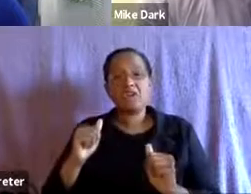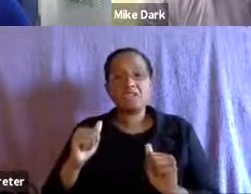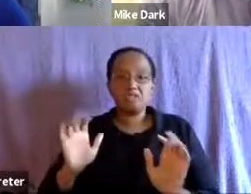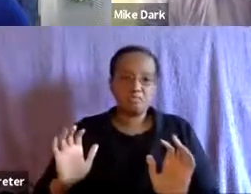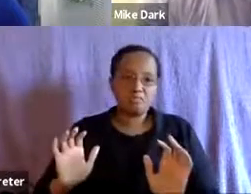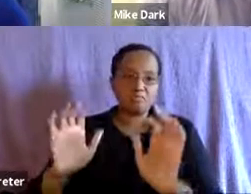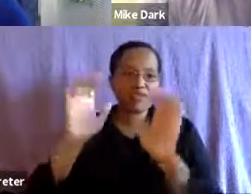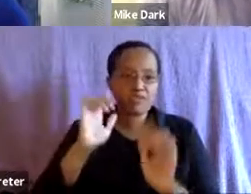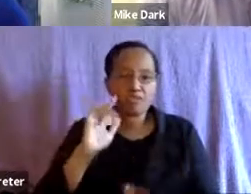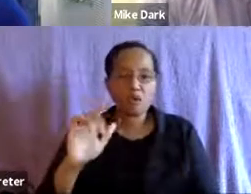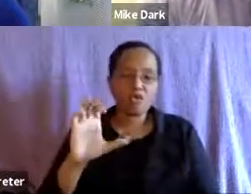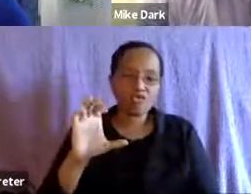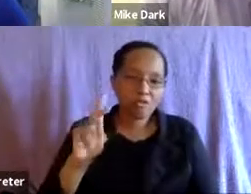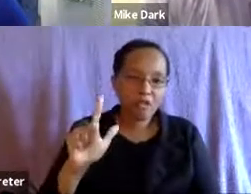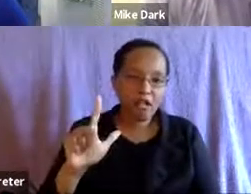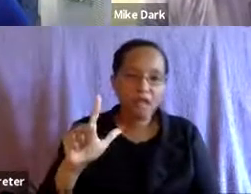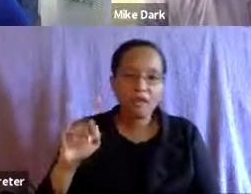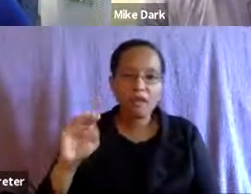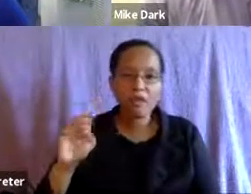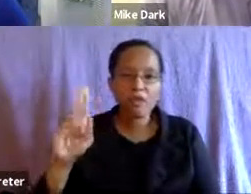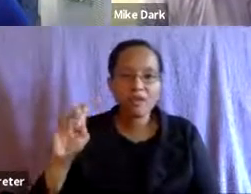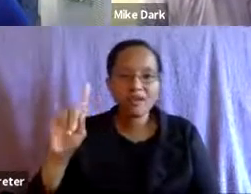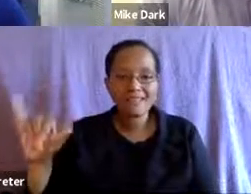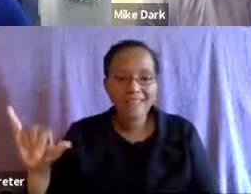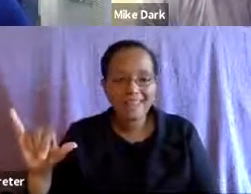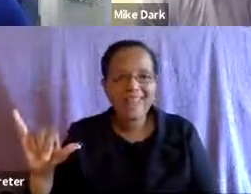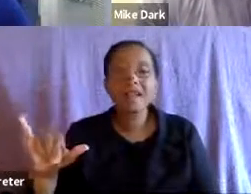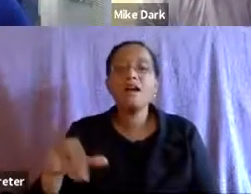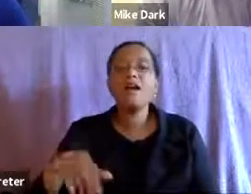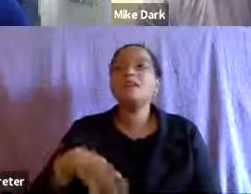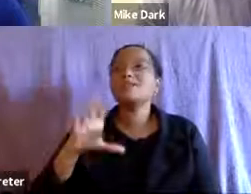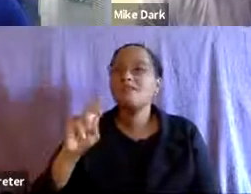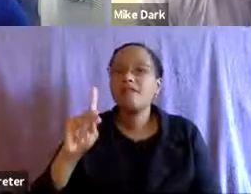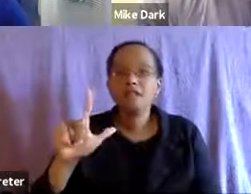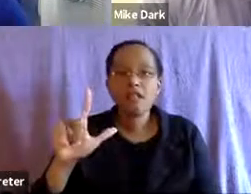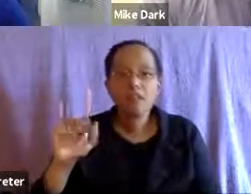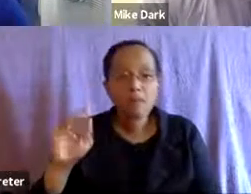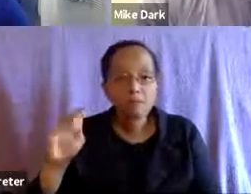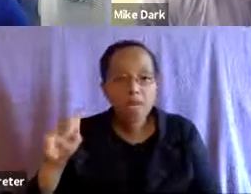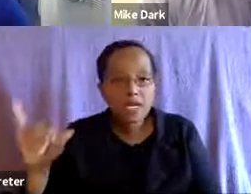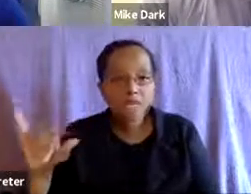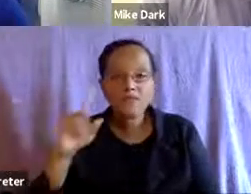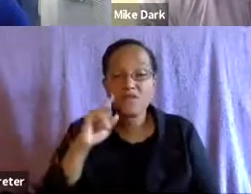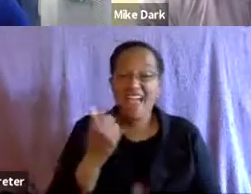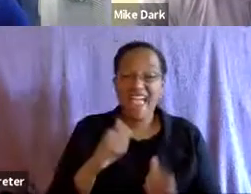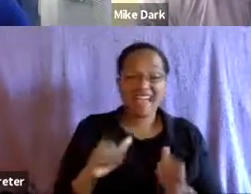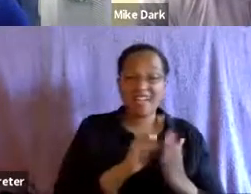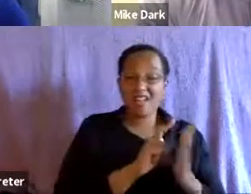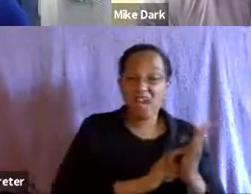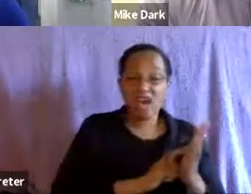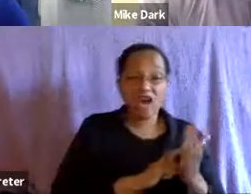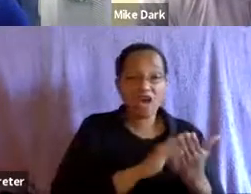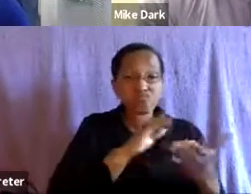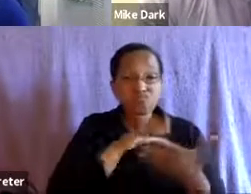So I would say there certainly has not been a huge wave of cases relating to